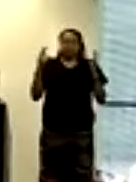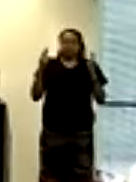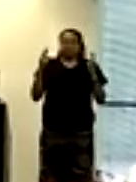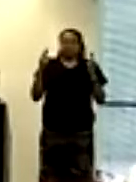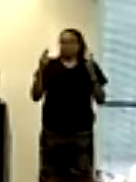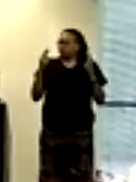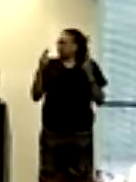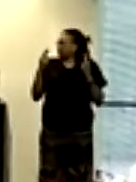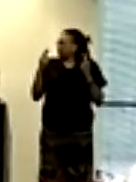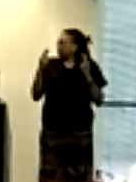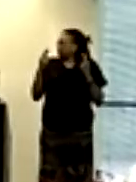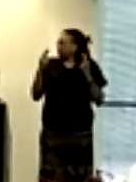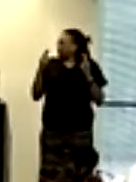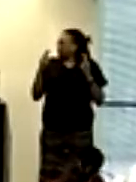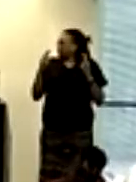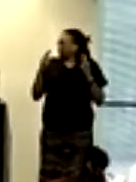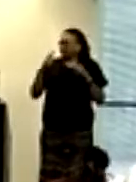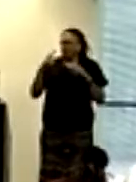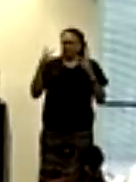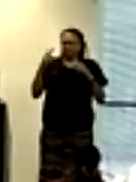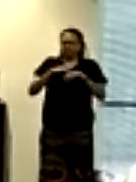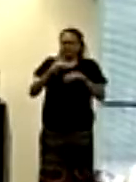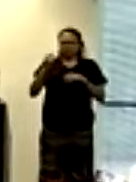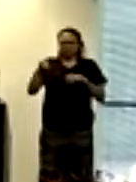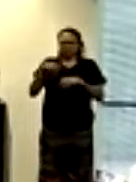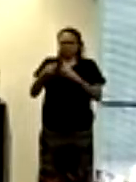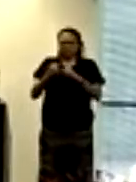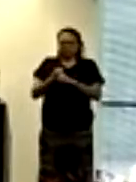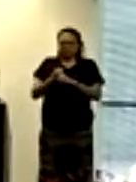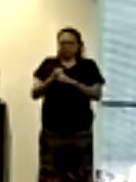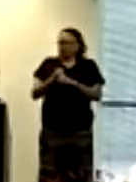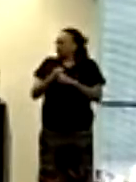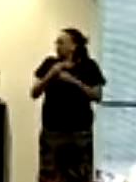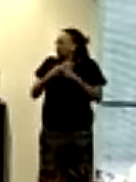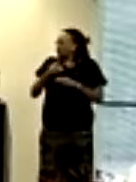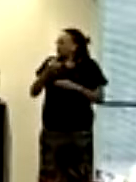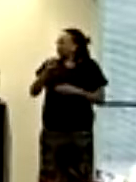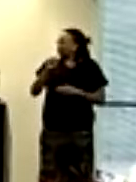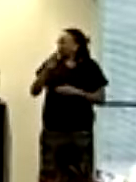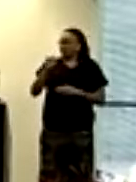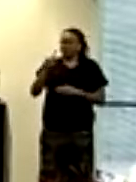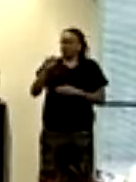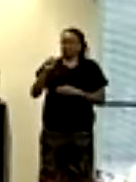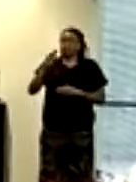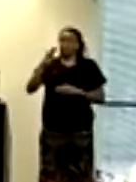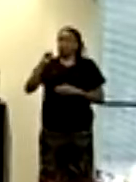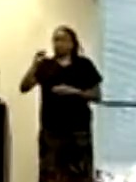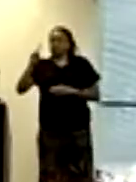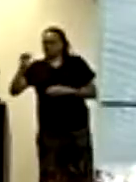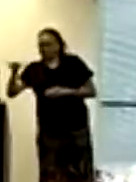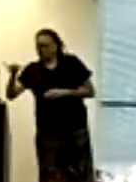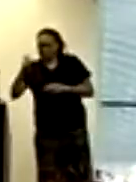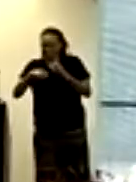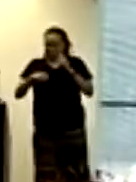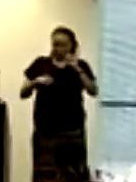Tuesday. Halloween's on a Tuesday. Heck yeah. So it's going to be Tabata Booze Day. So wear your zombie outfits and